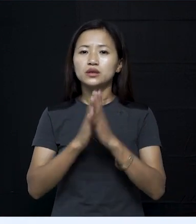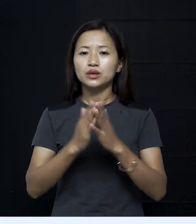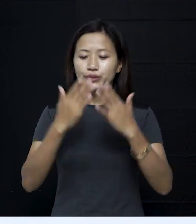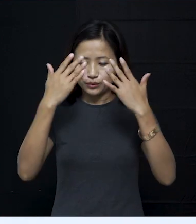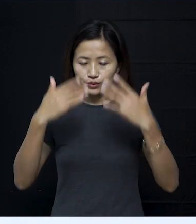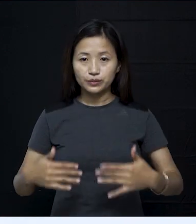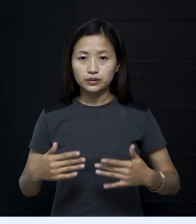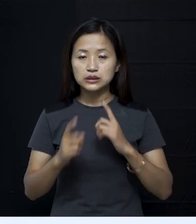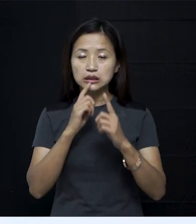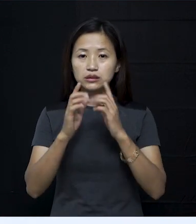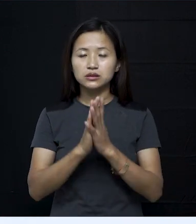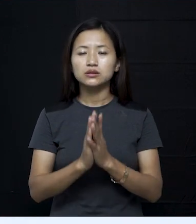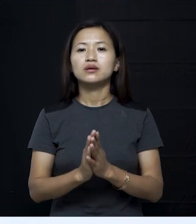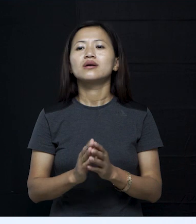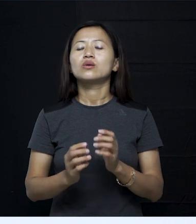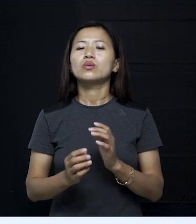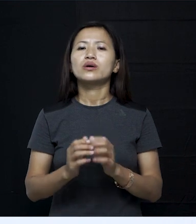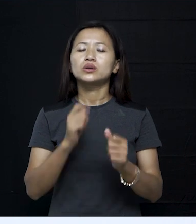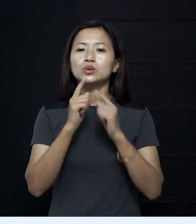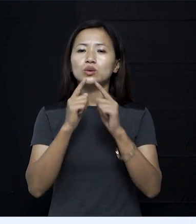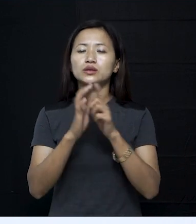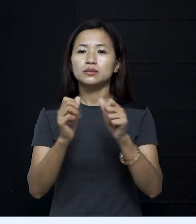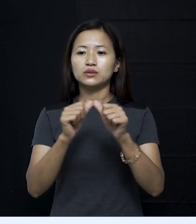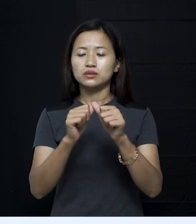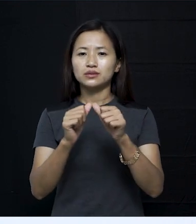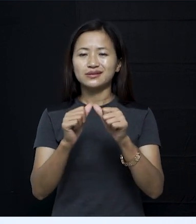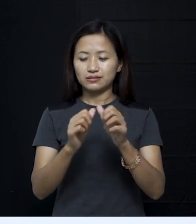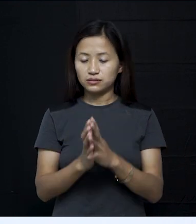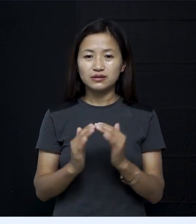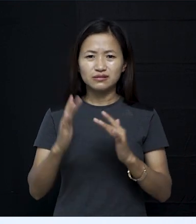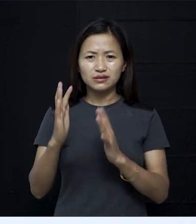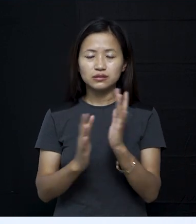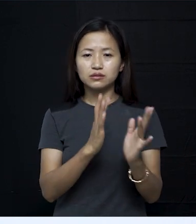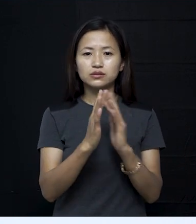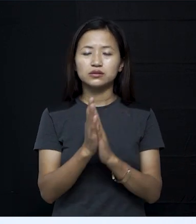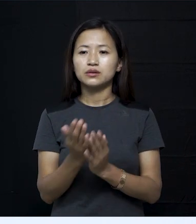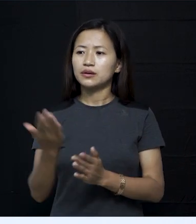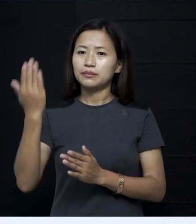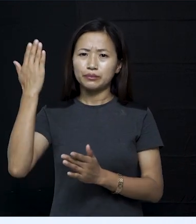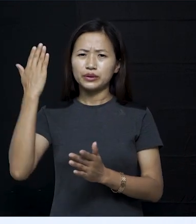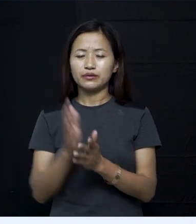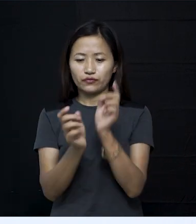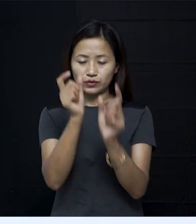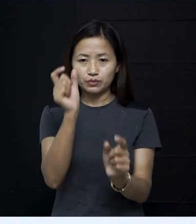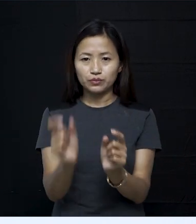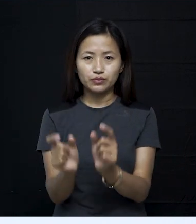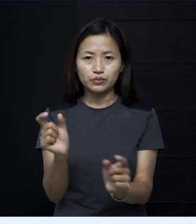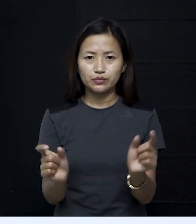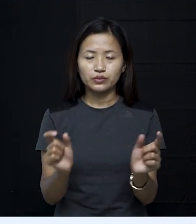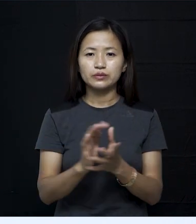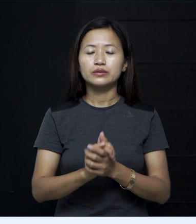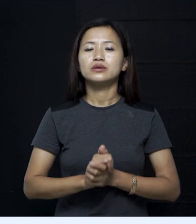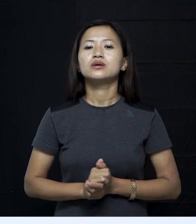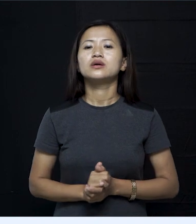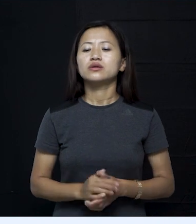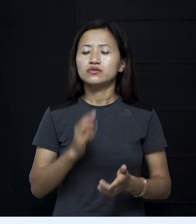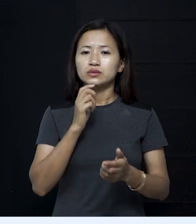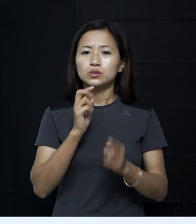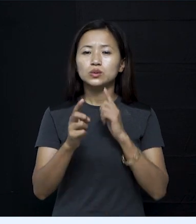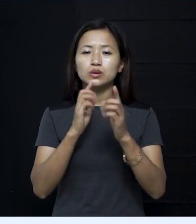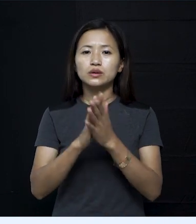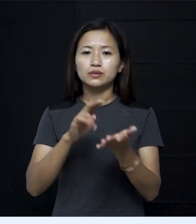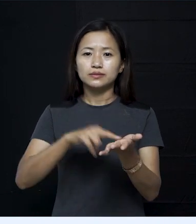factor is, it is also called as human factor, okay. The second factor is human.